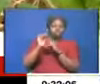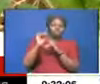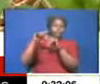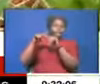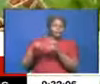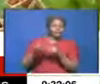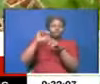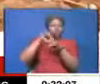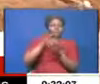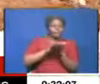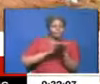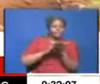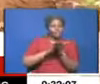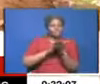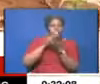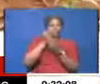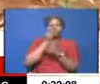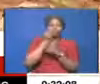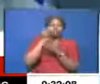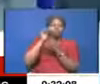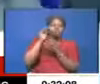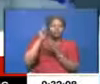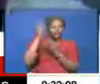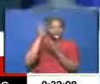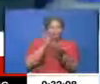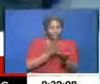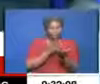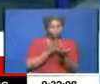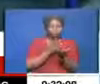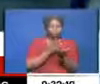by 30% through government-supported programs.